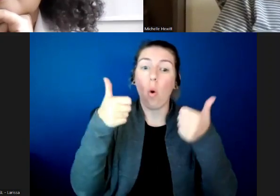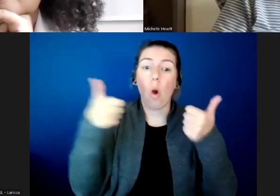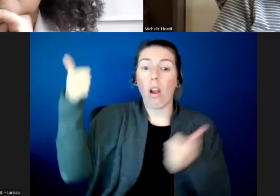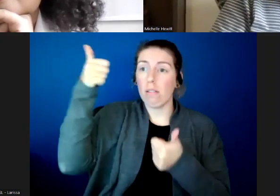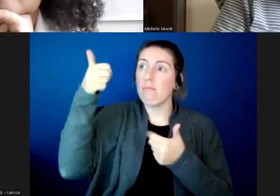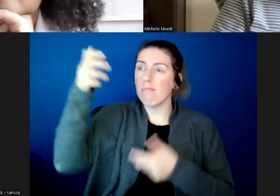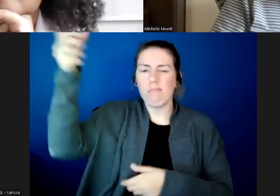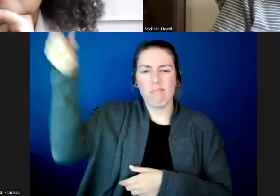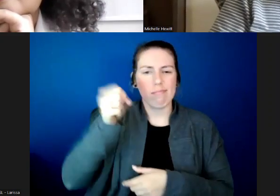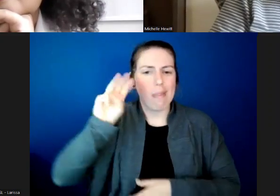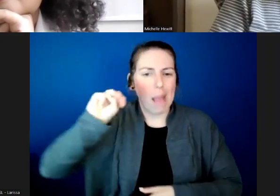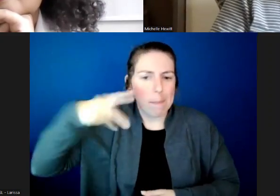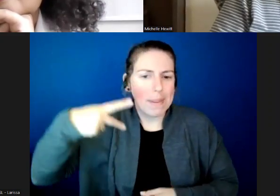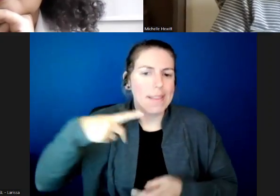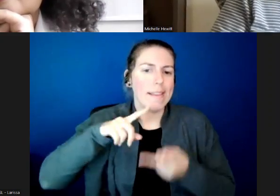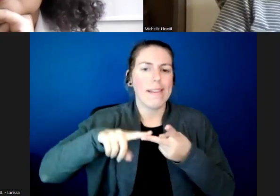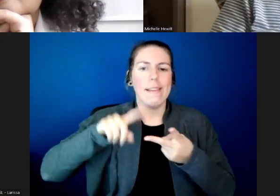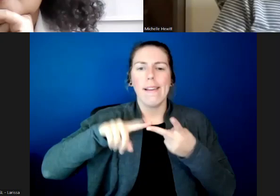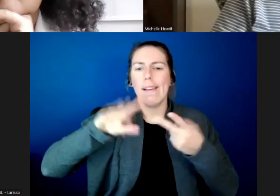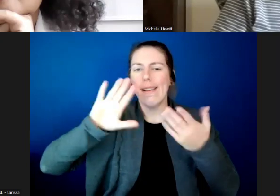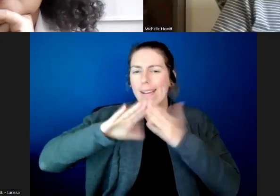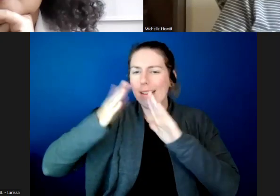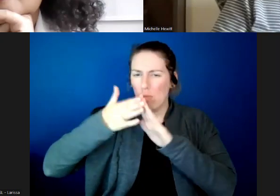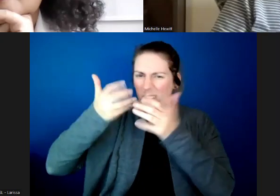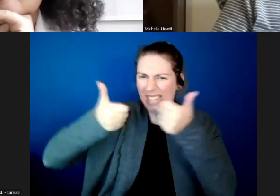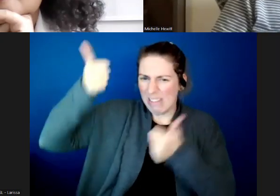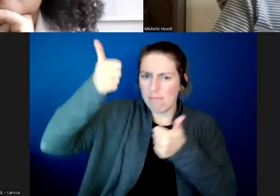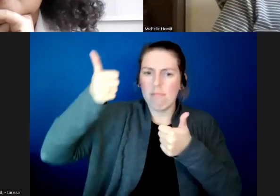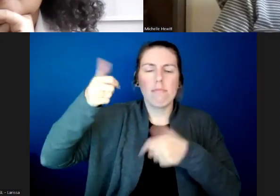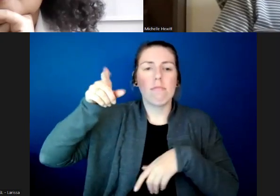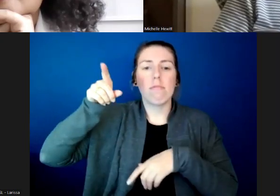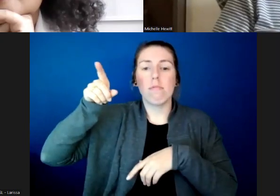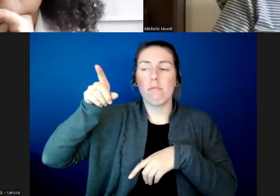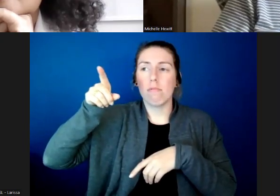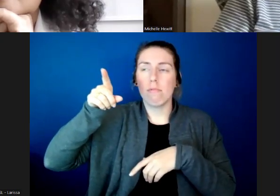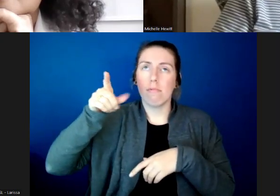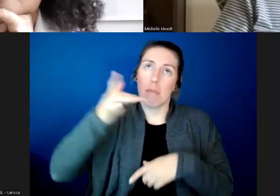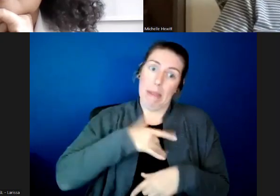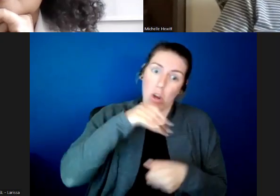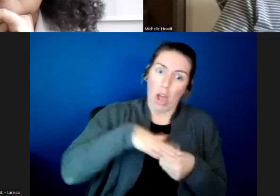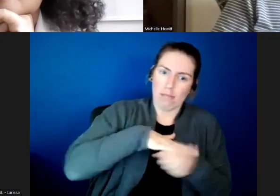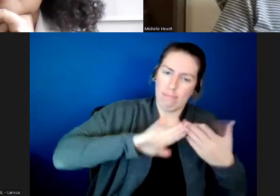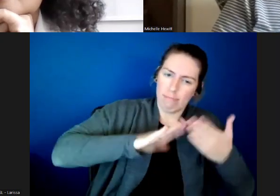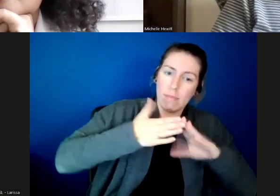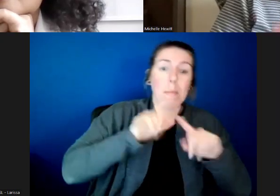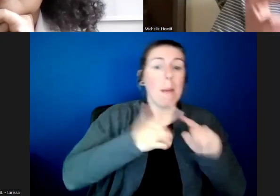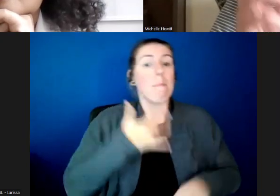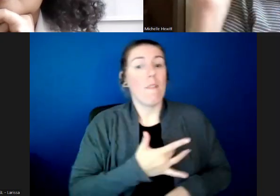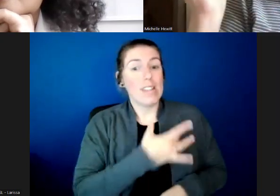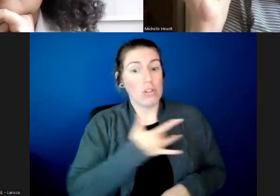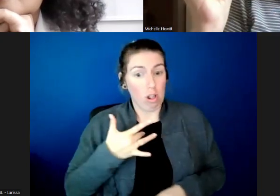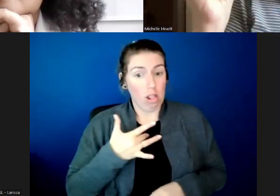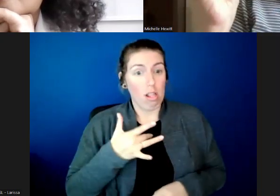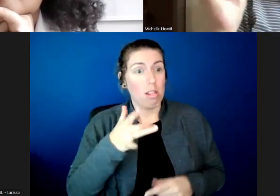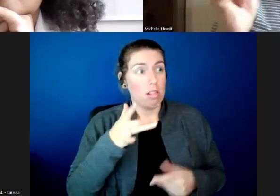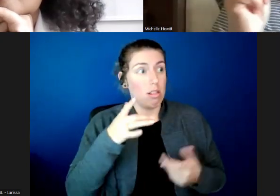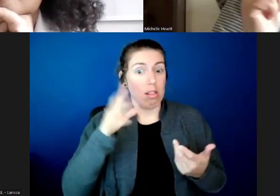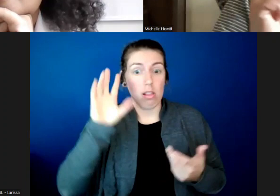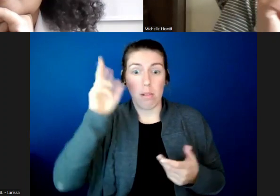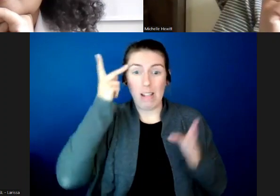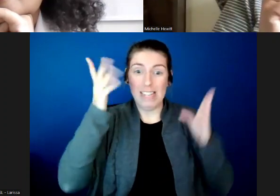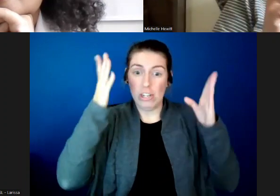piece is often municipal, right? So they're not off the hook, but provincially, because this new